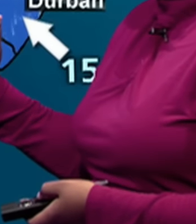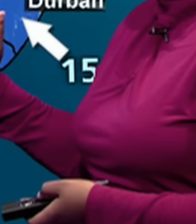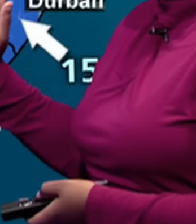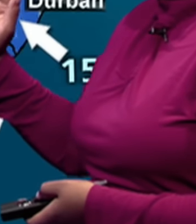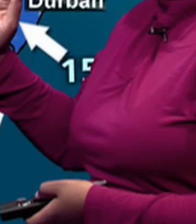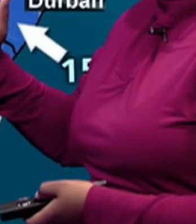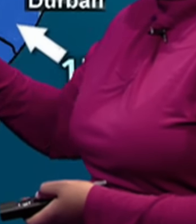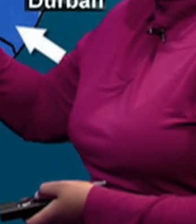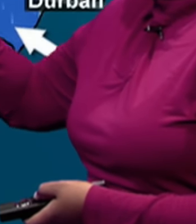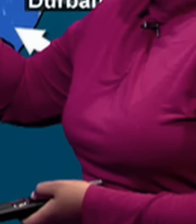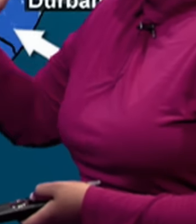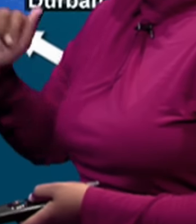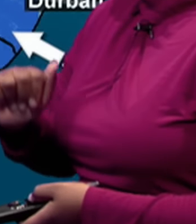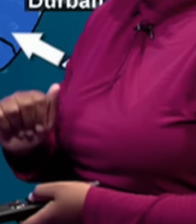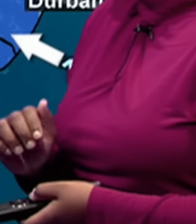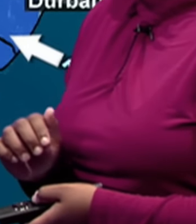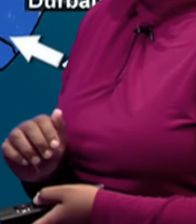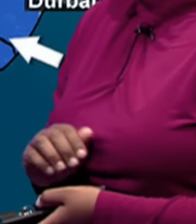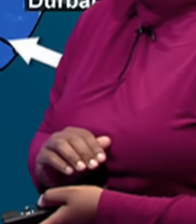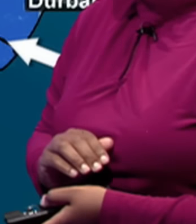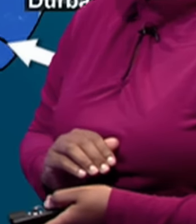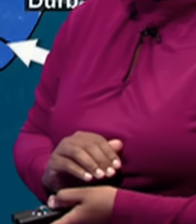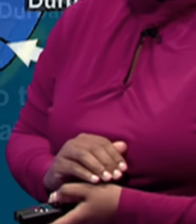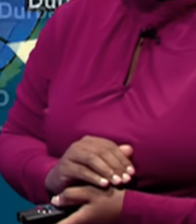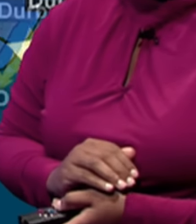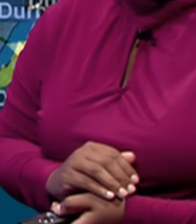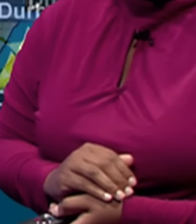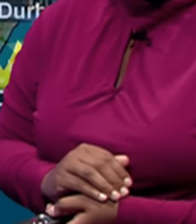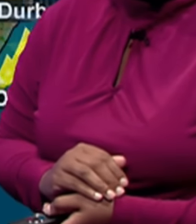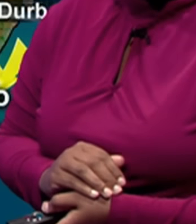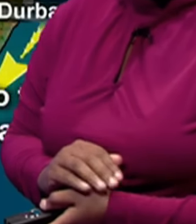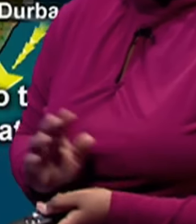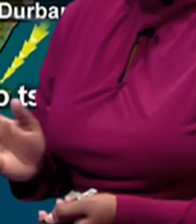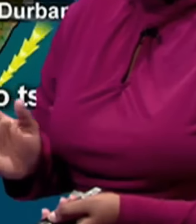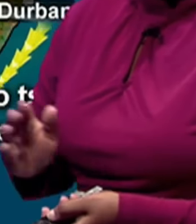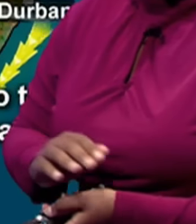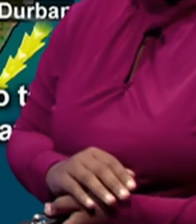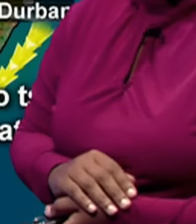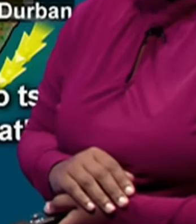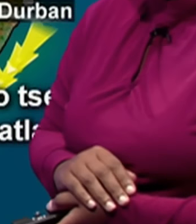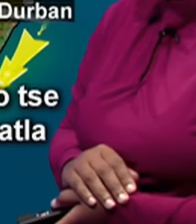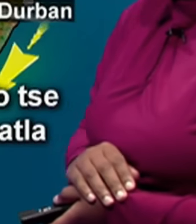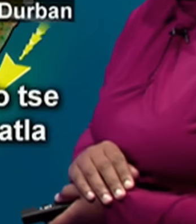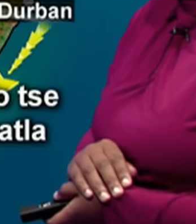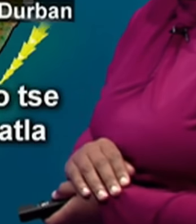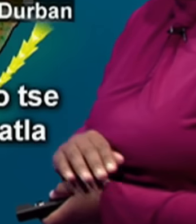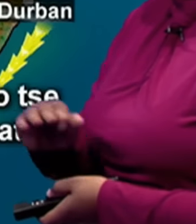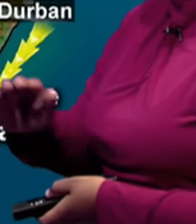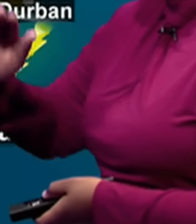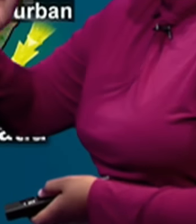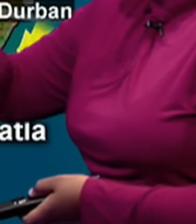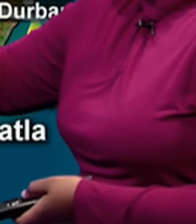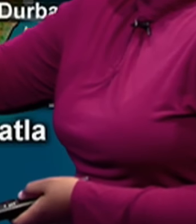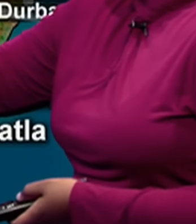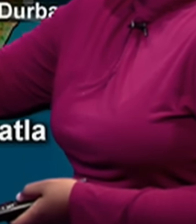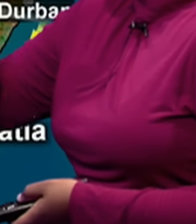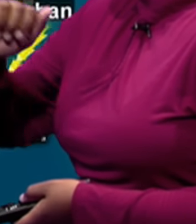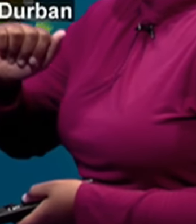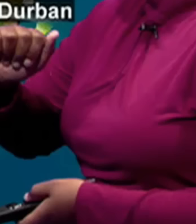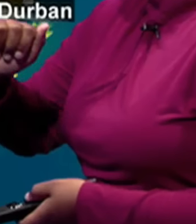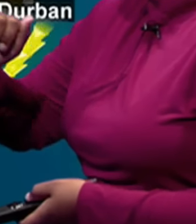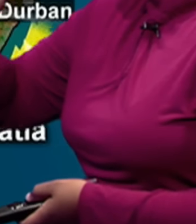ka kwa province ya ka KwaZulu-Natal le dikarolo dingwe tsa province ya ka kwa Free State me ba ponela pele mo ema bosa mo bosegong jo gompieno ba tsibosa fa go